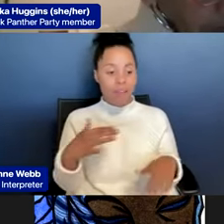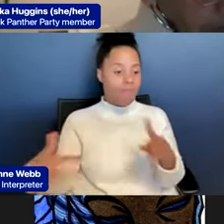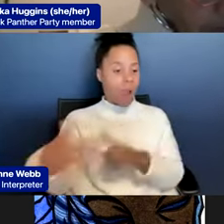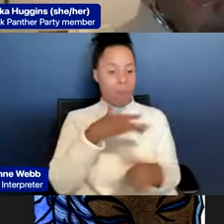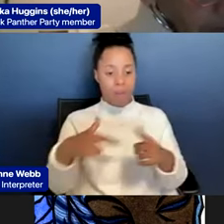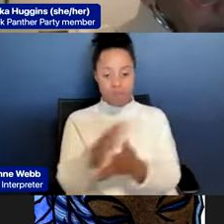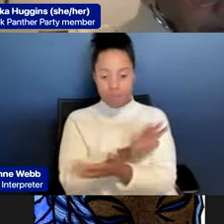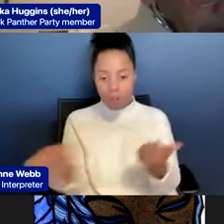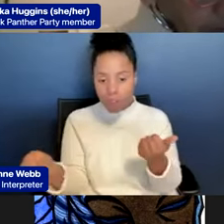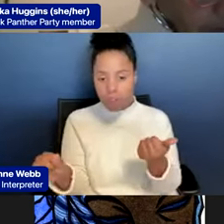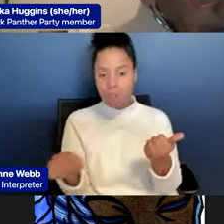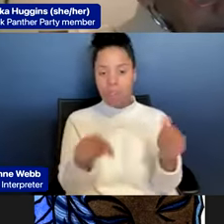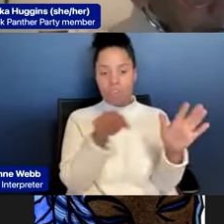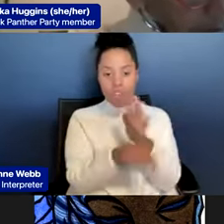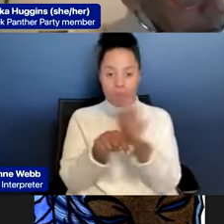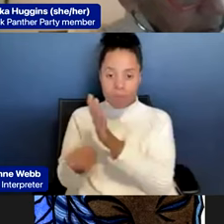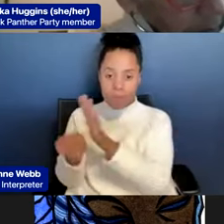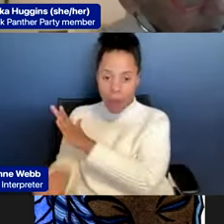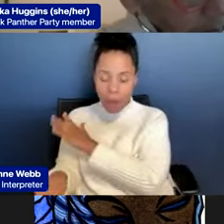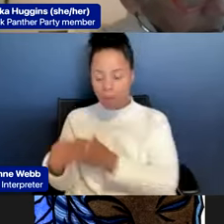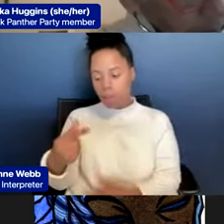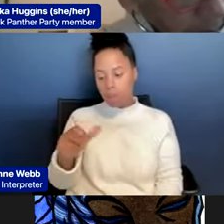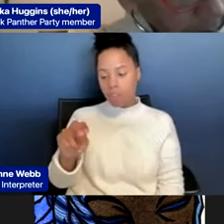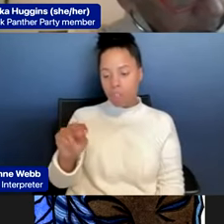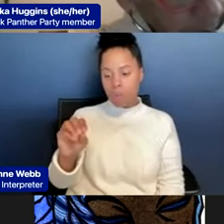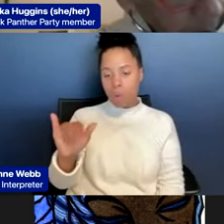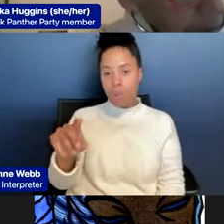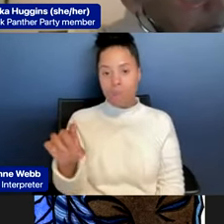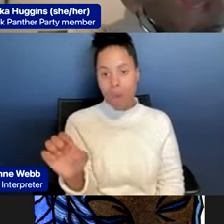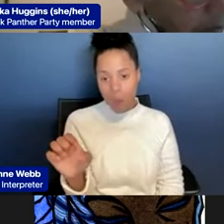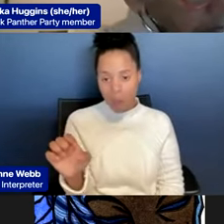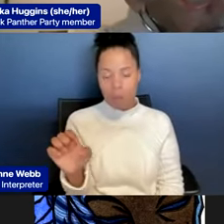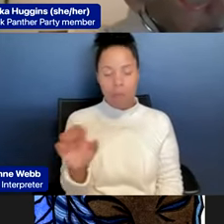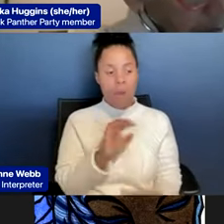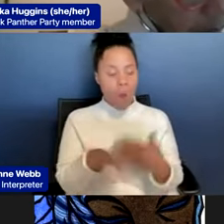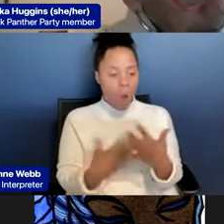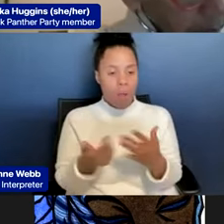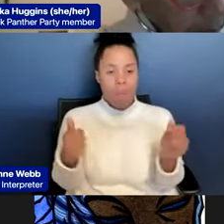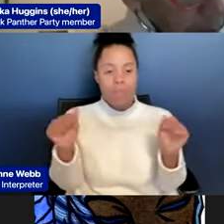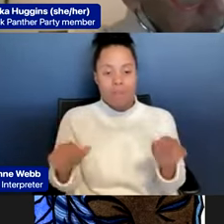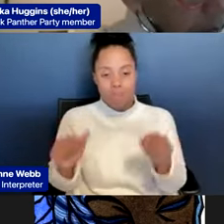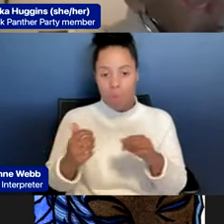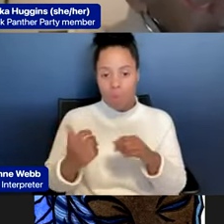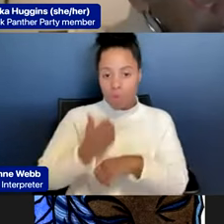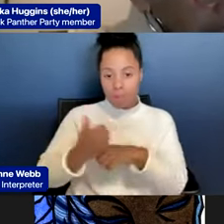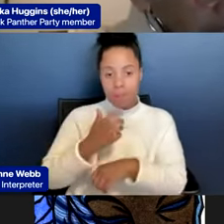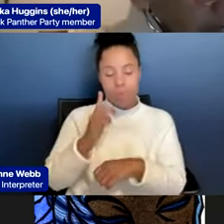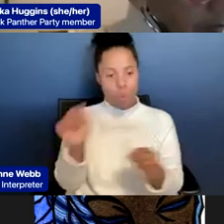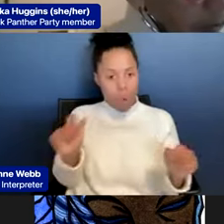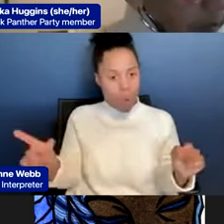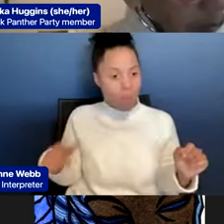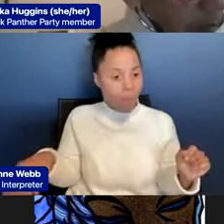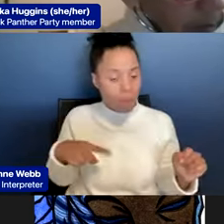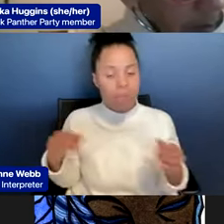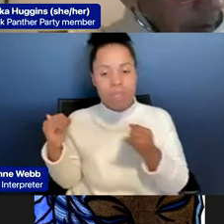of life as we know it. These are all existential threats to all ourselves, individually and collectively.